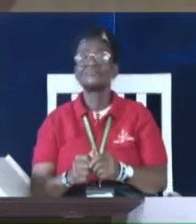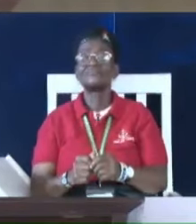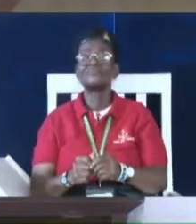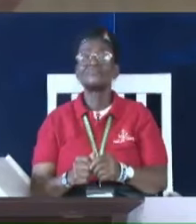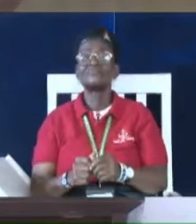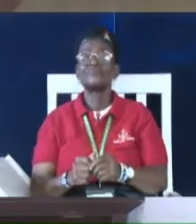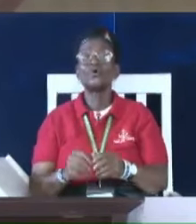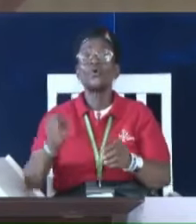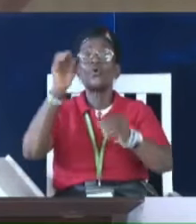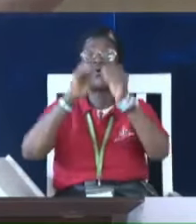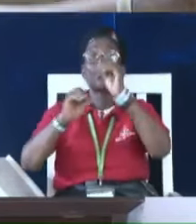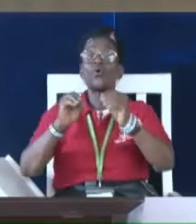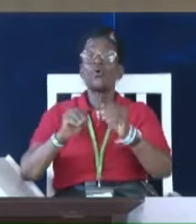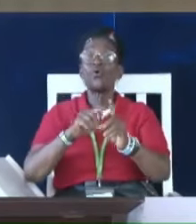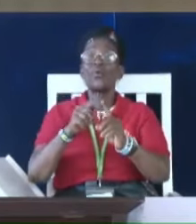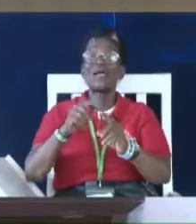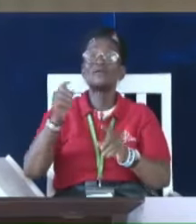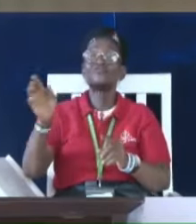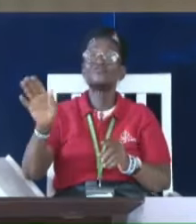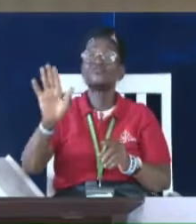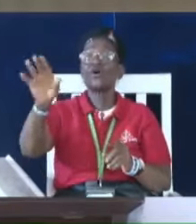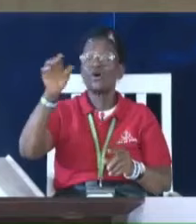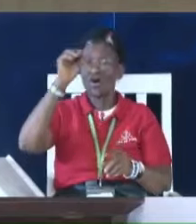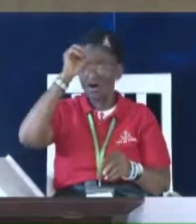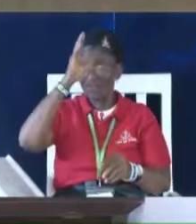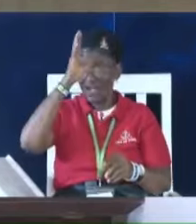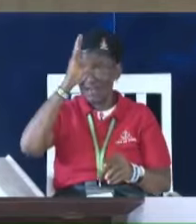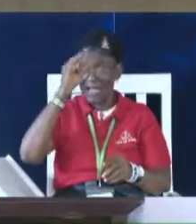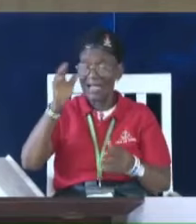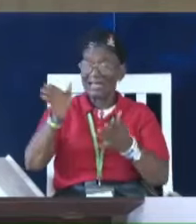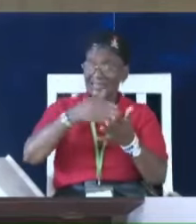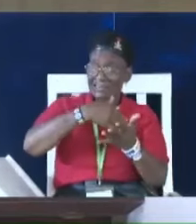Oh, when your father sang,